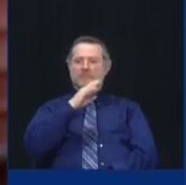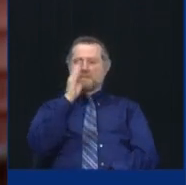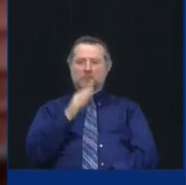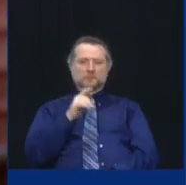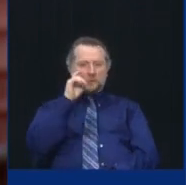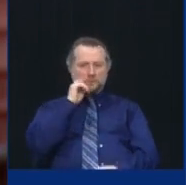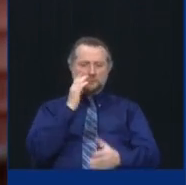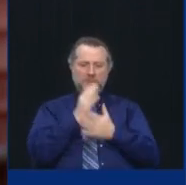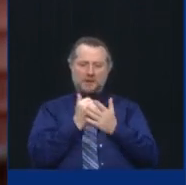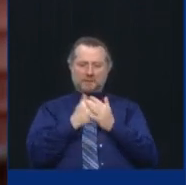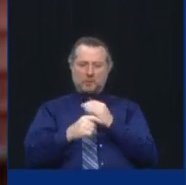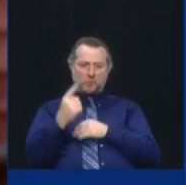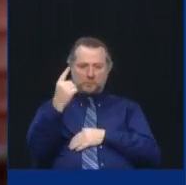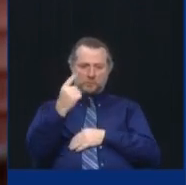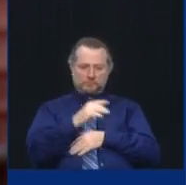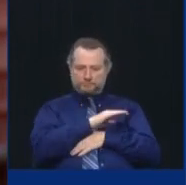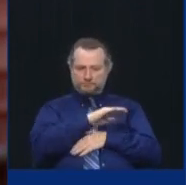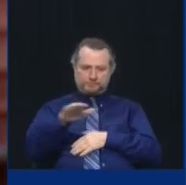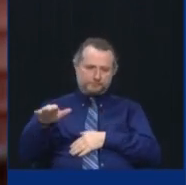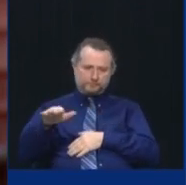anyone.